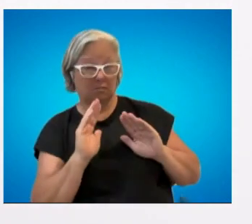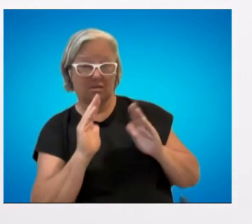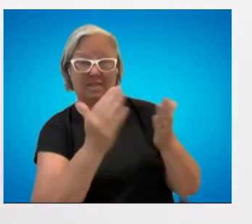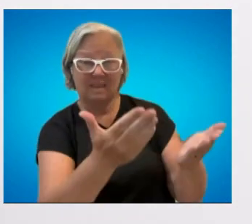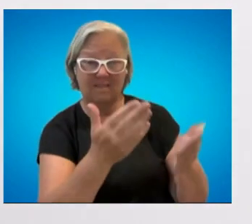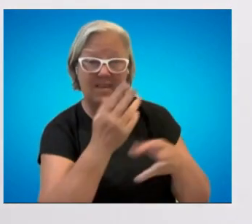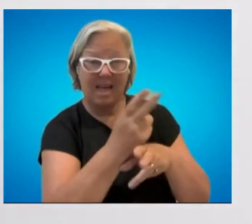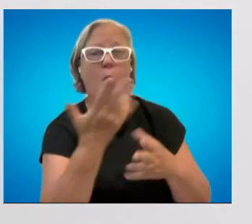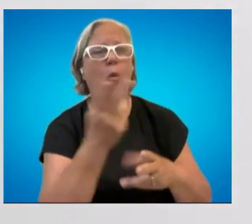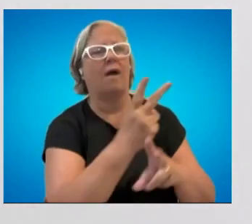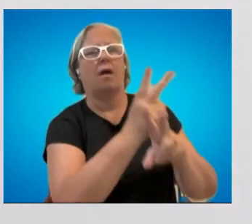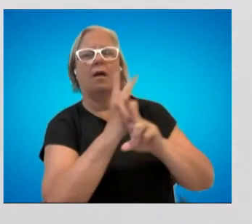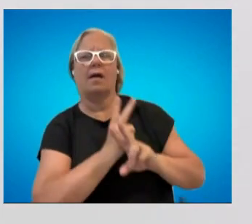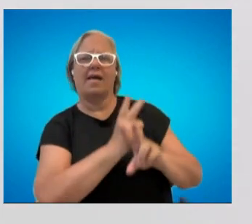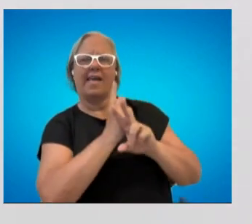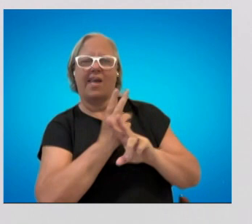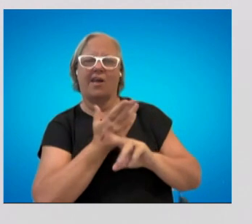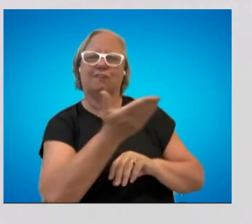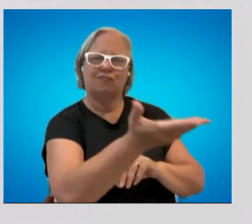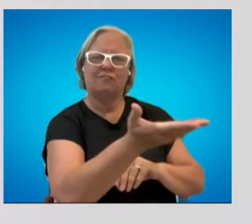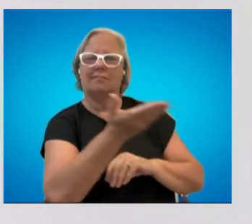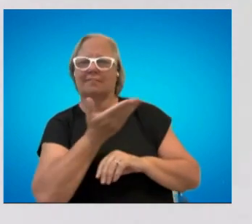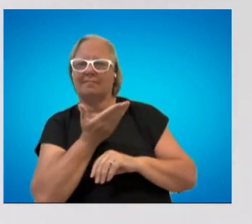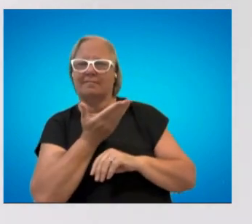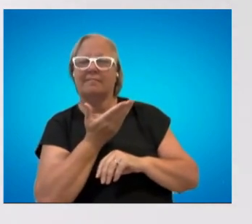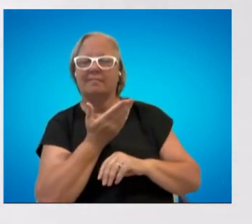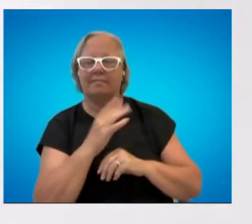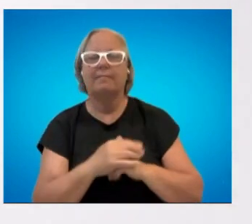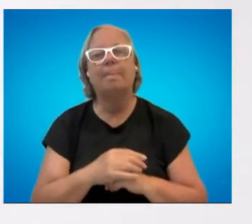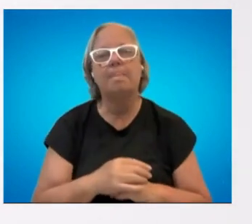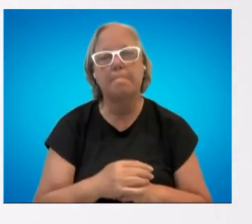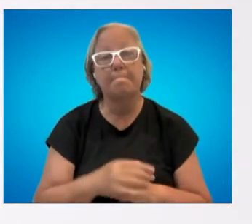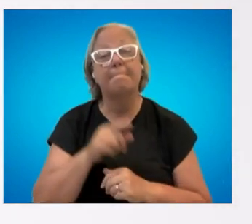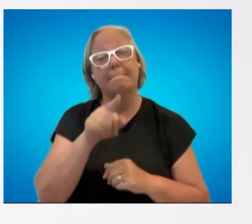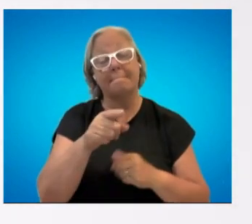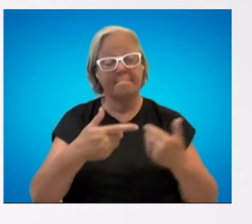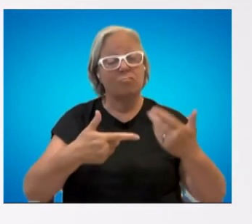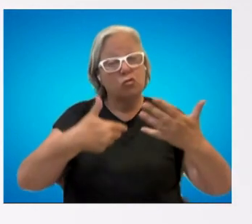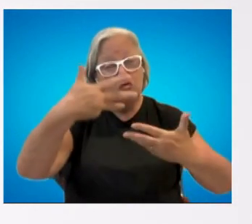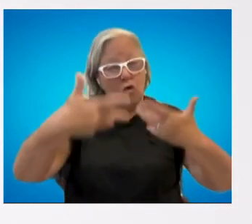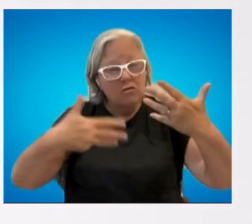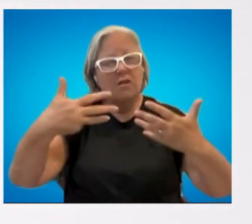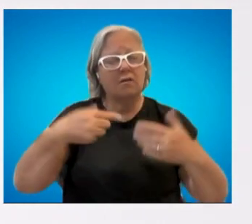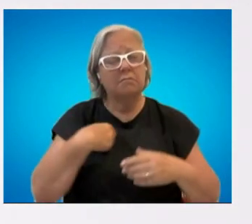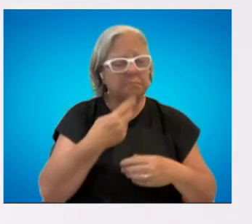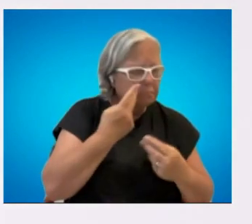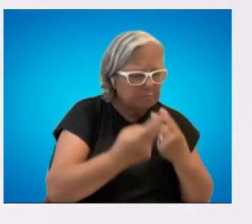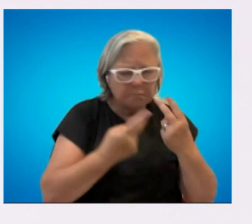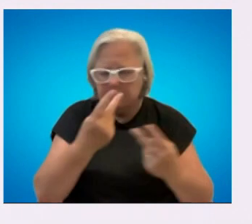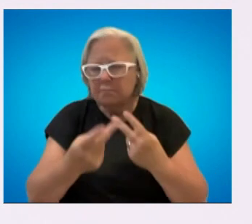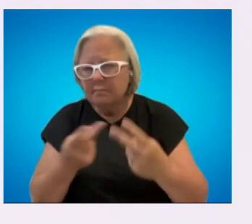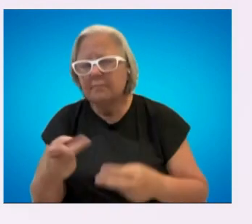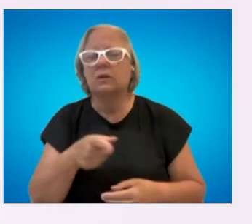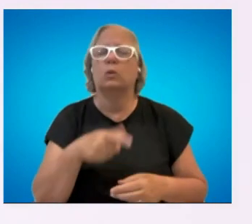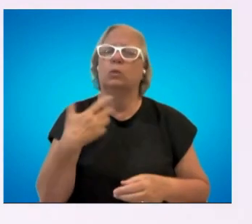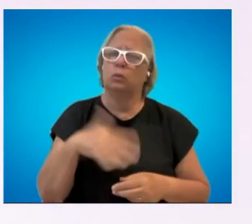So, and as we know from the data and experience, the care is also highly gendered, as